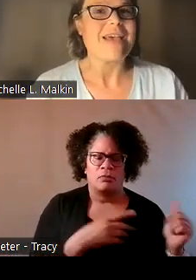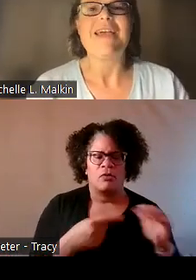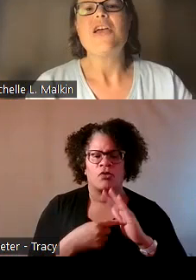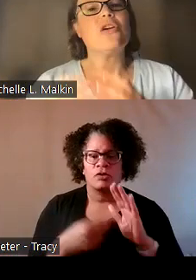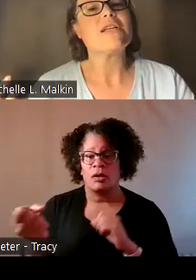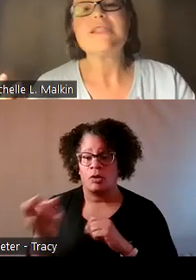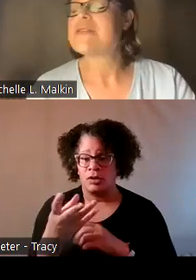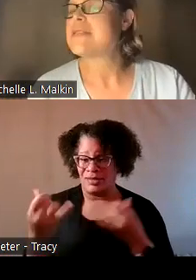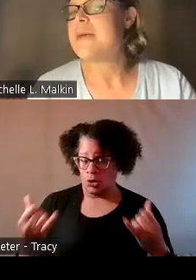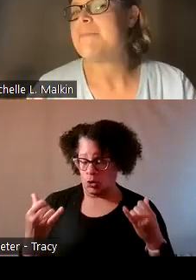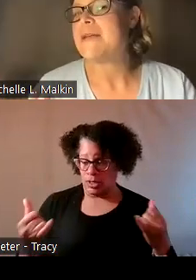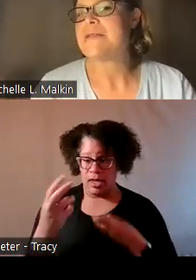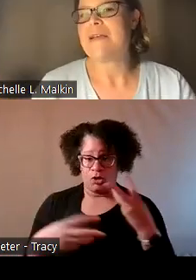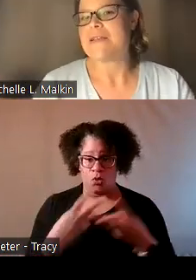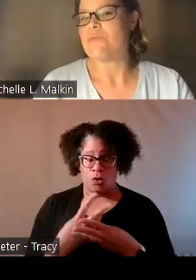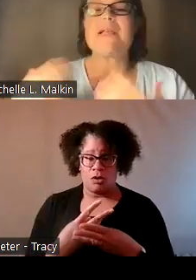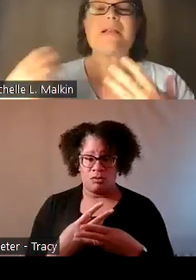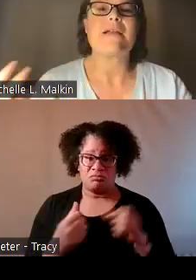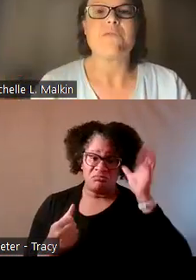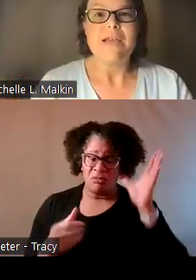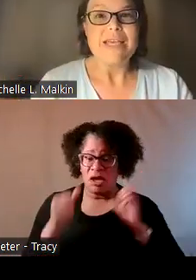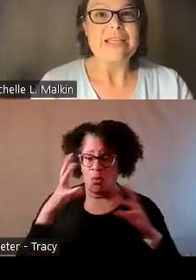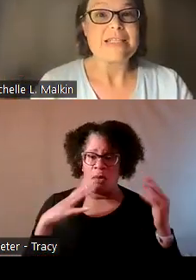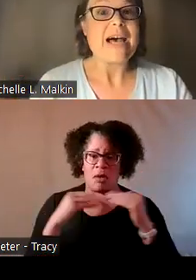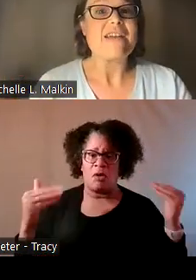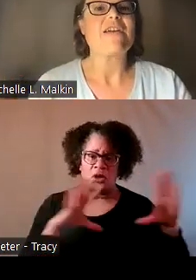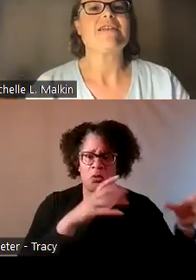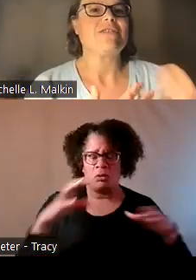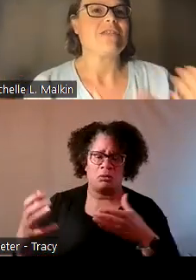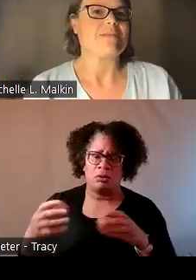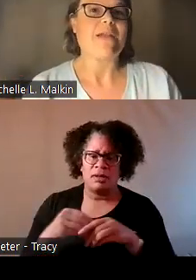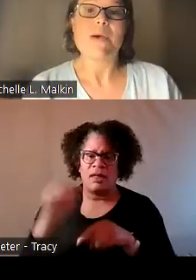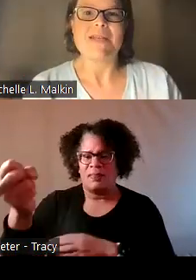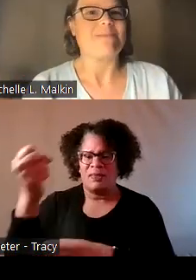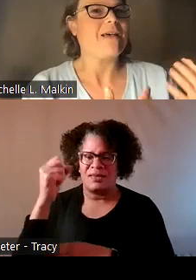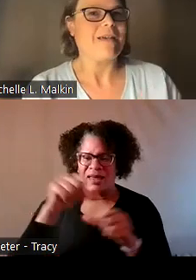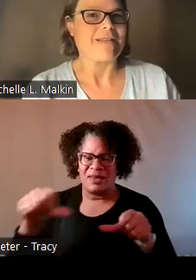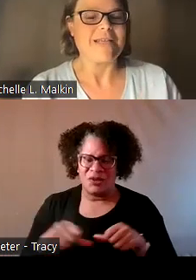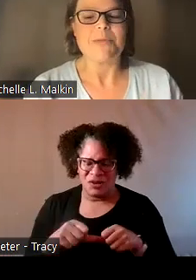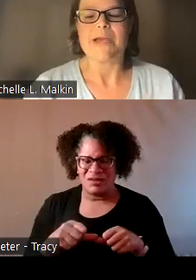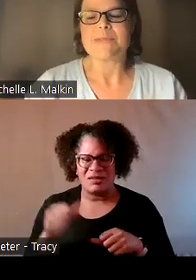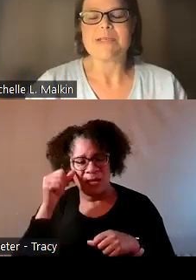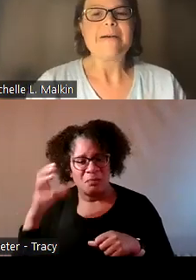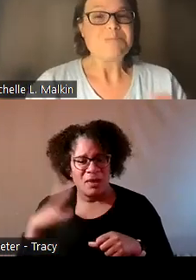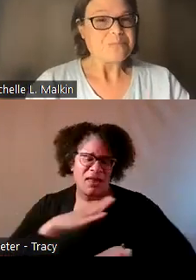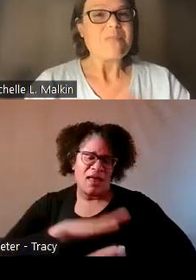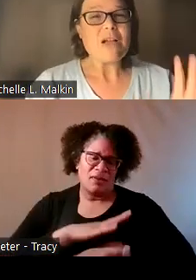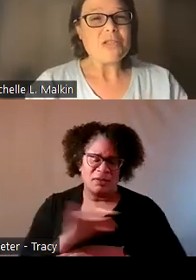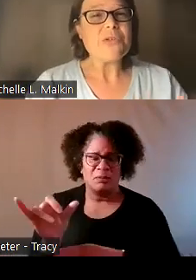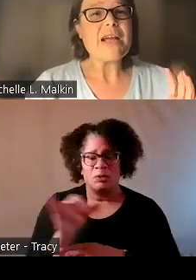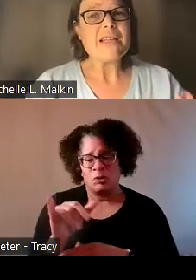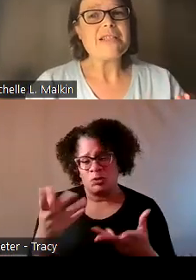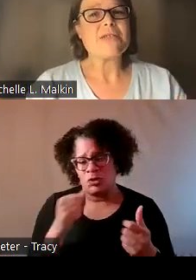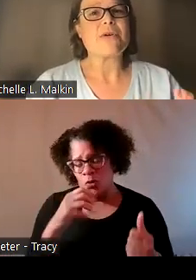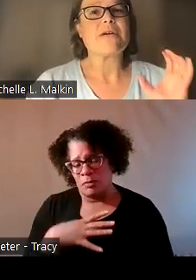floor today, you're going to see just as many men as women kind of in the slot areas, and just as many women as men at the table games.